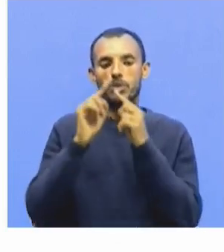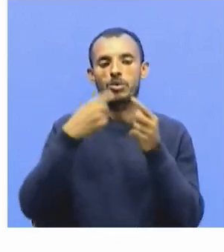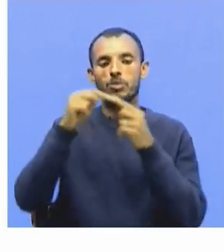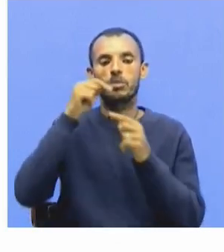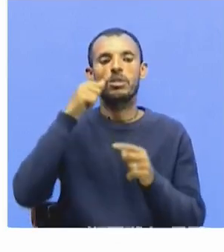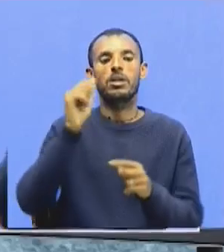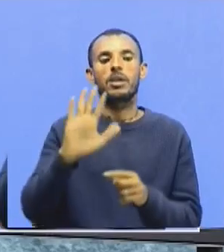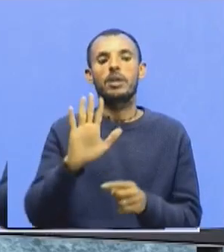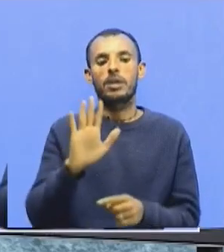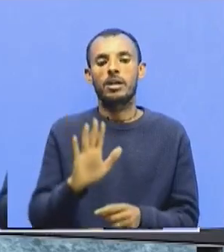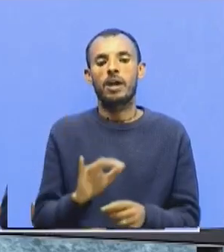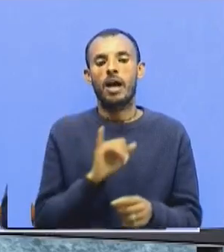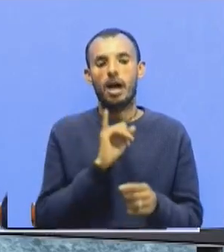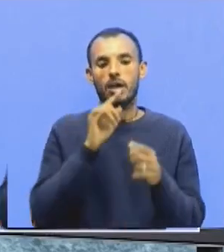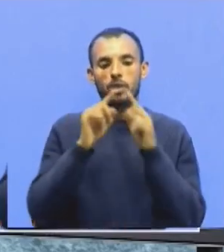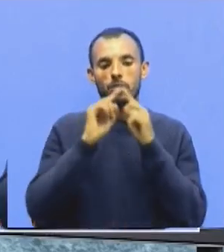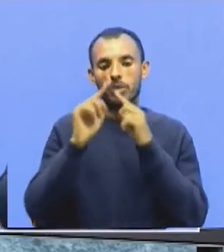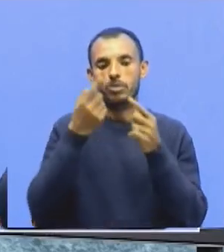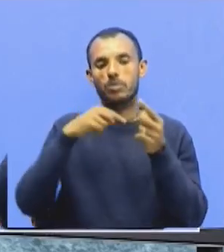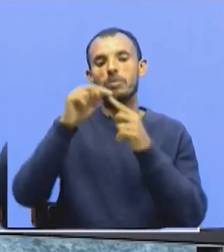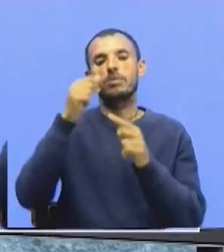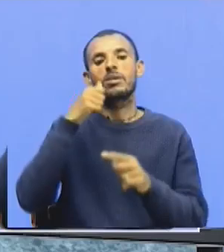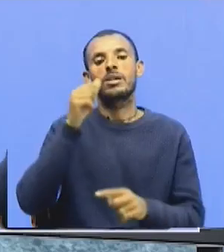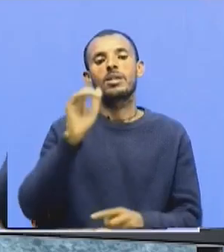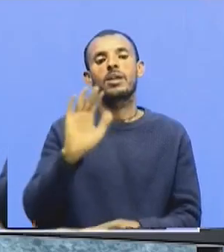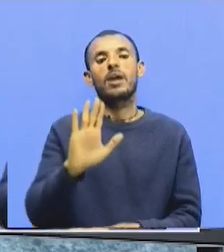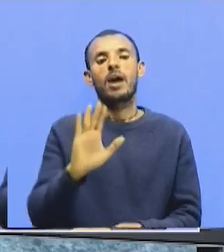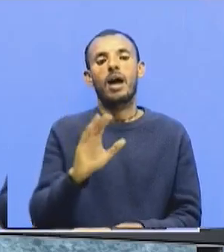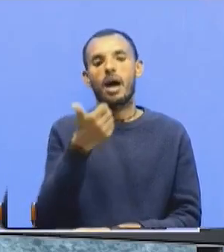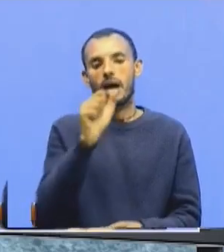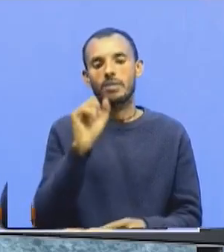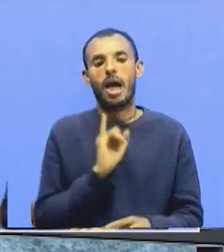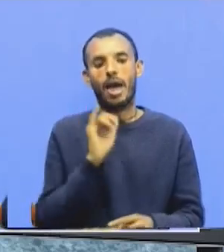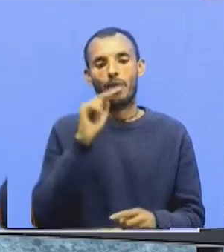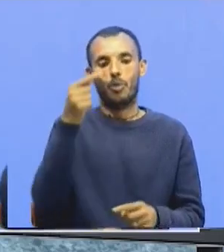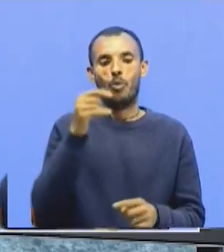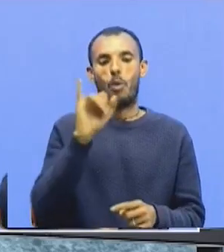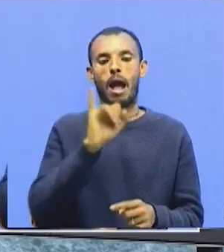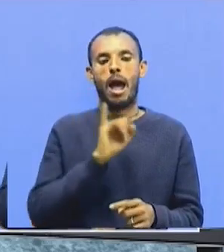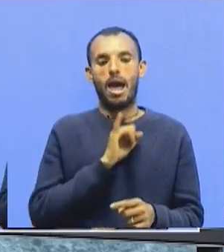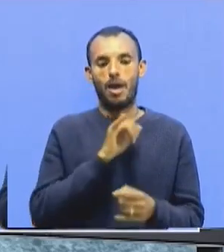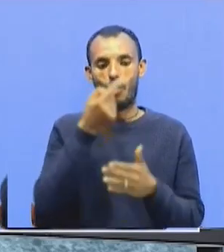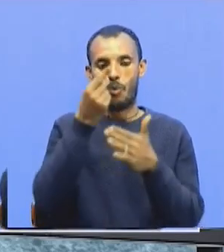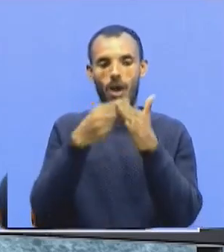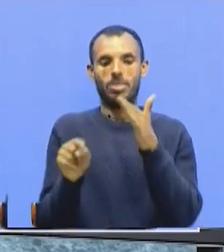her. I talk to her. As I told you before, I is what?